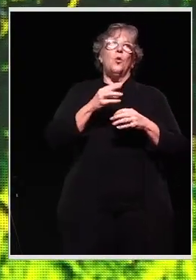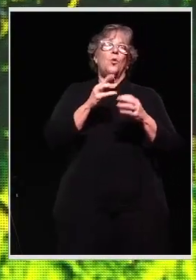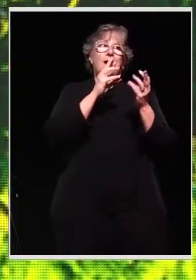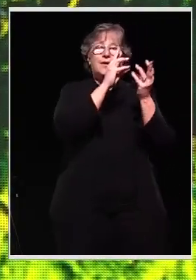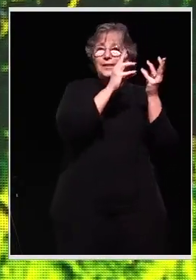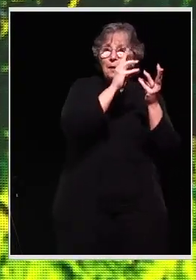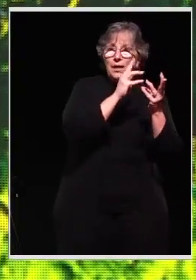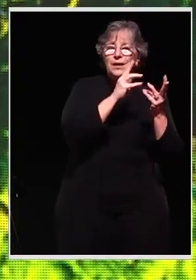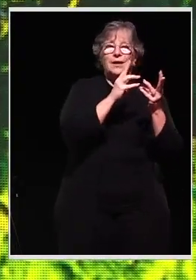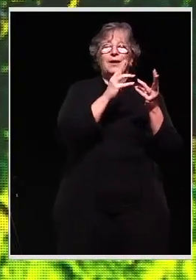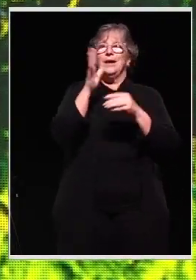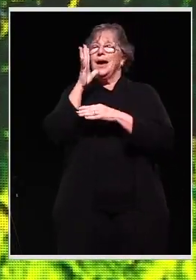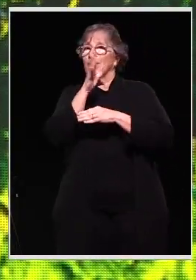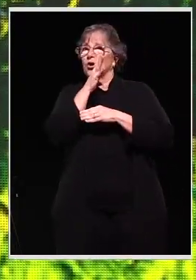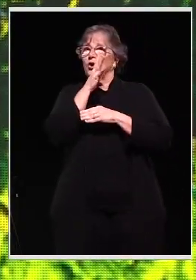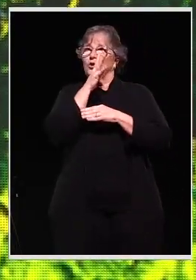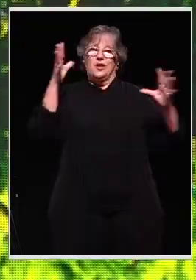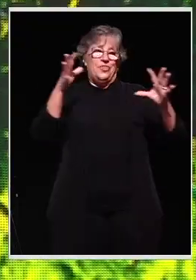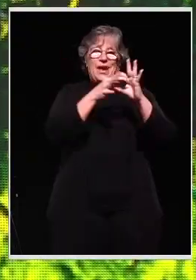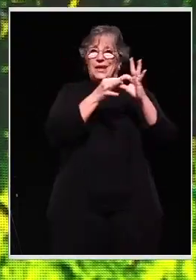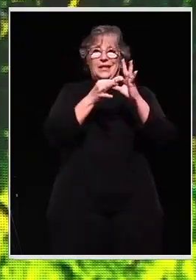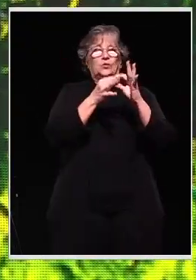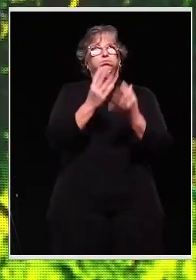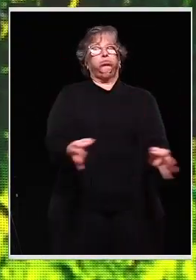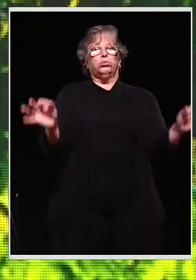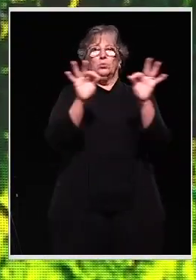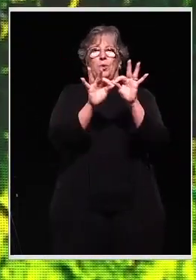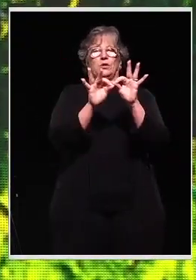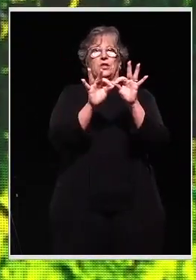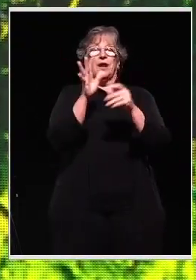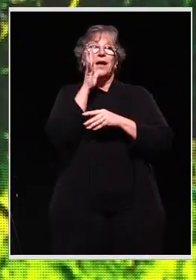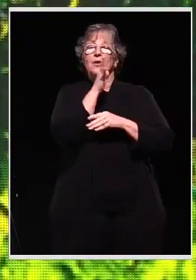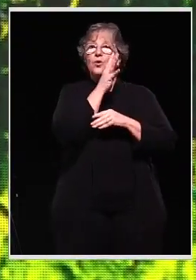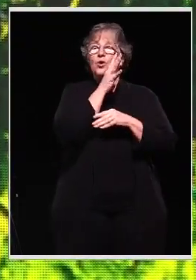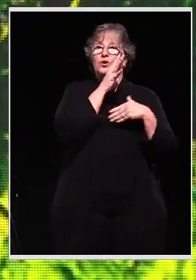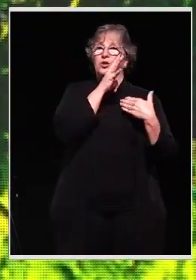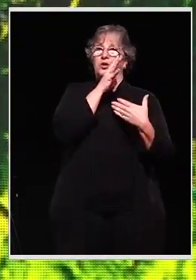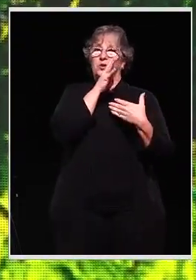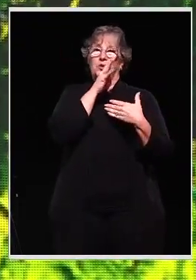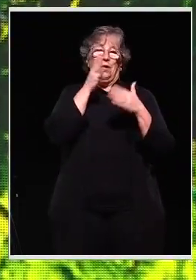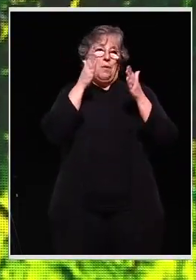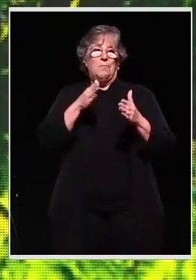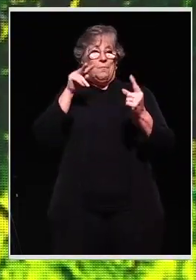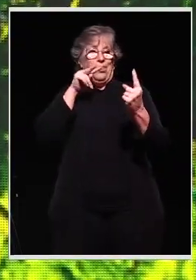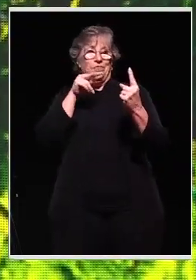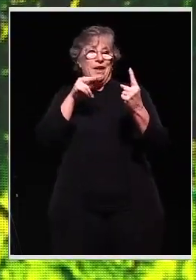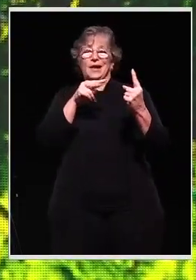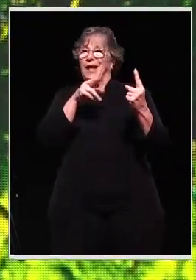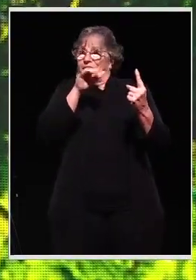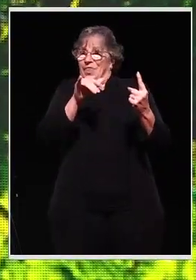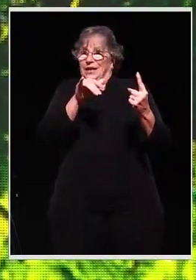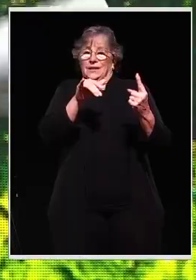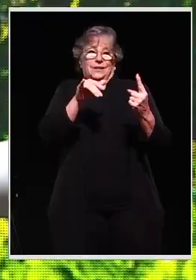agriculture is so critical, and I'm often struck how agriculture is seen as perhaps a source of our problems. There are many who would